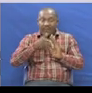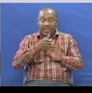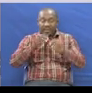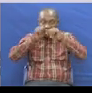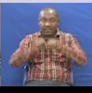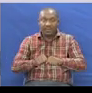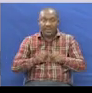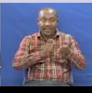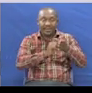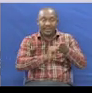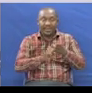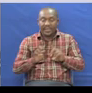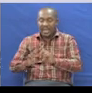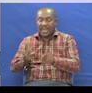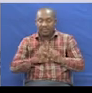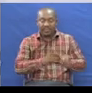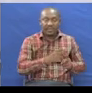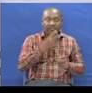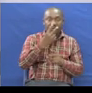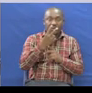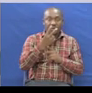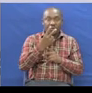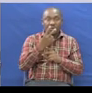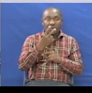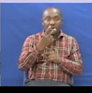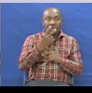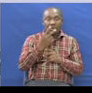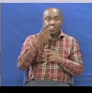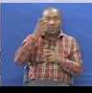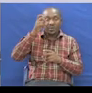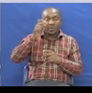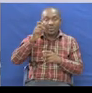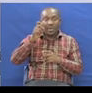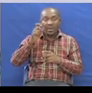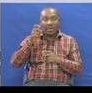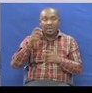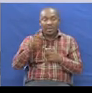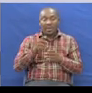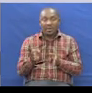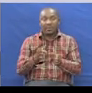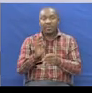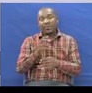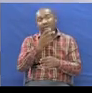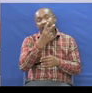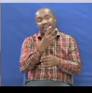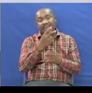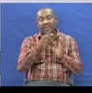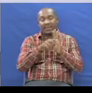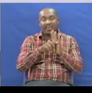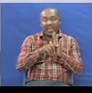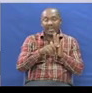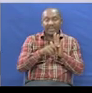rewrite this difference of 2 squares in the form of x minus c brackets x